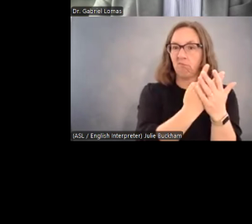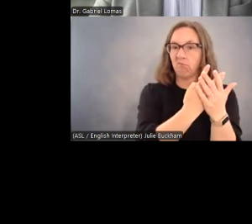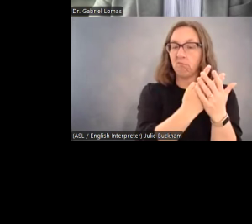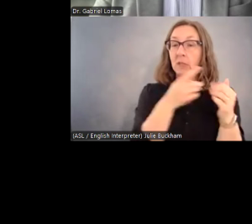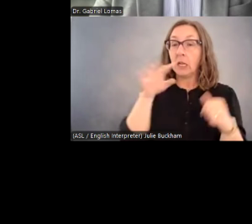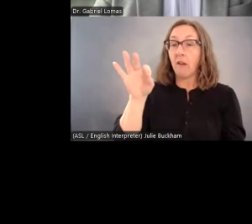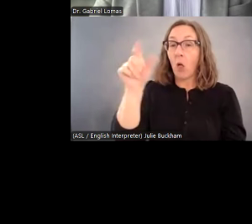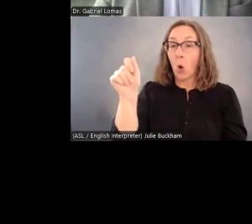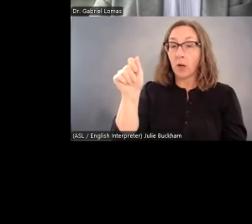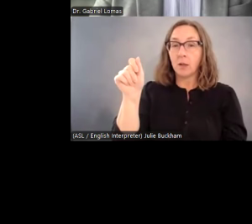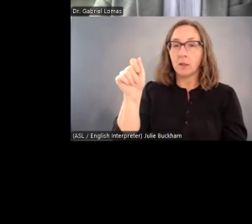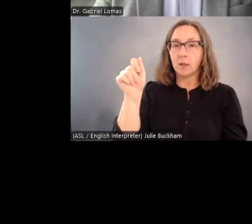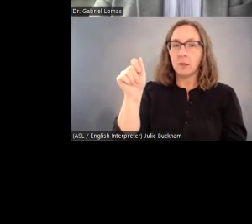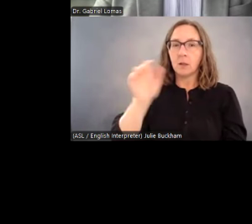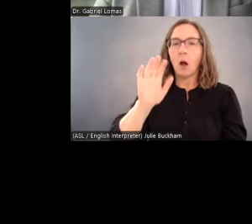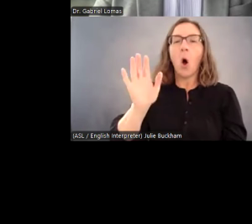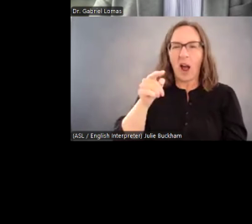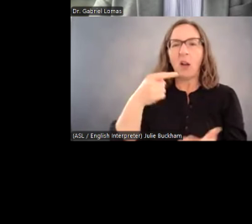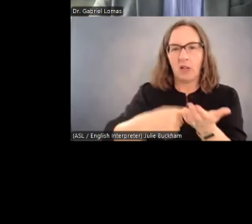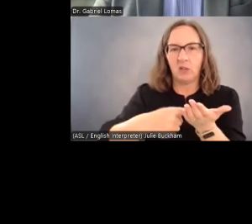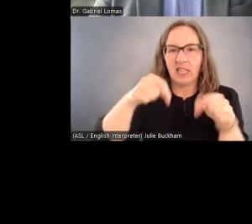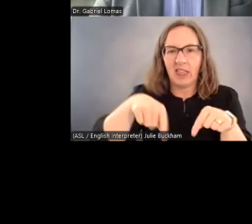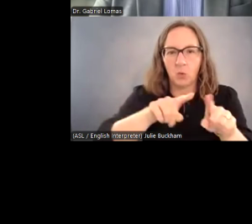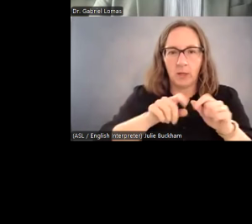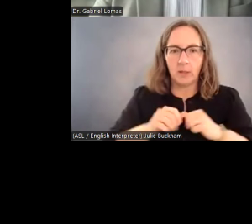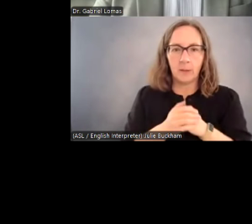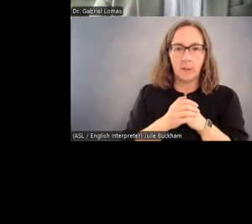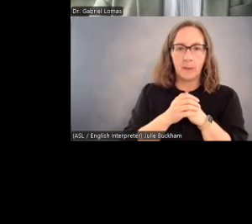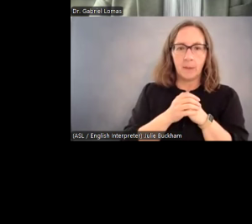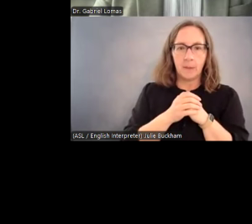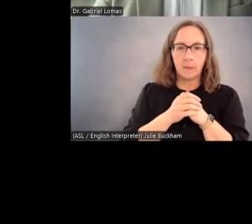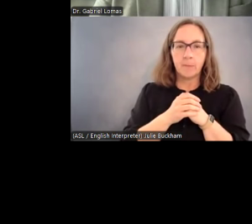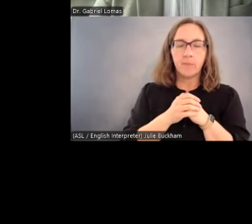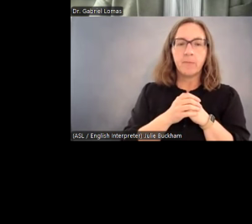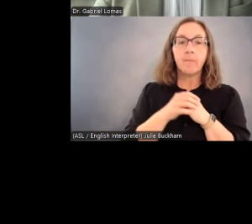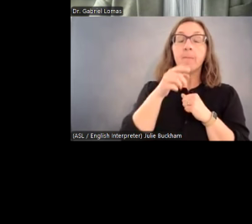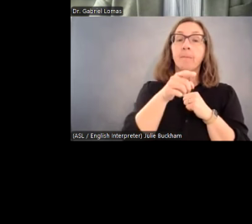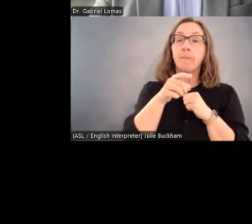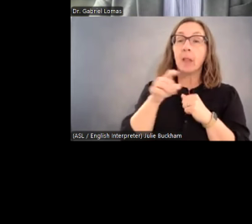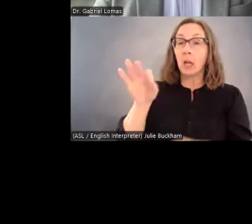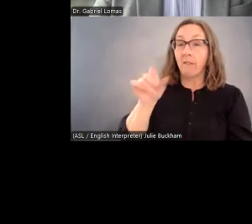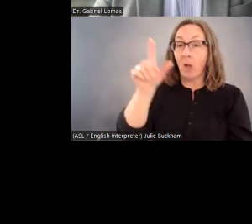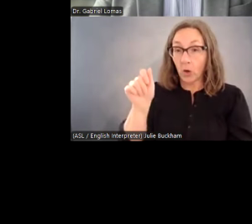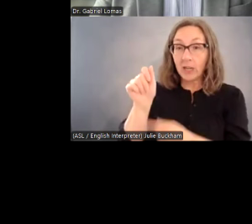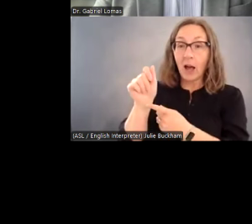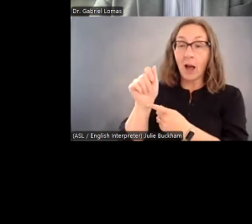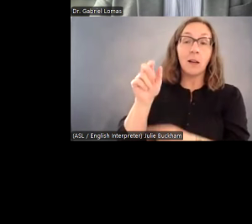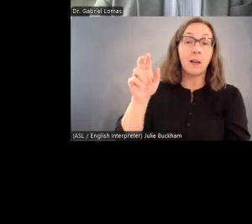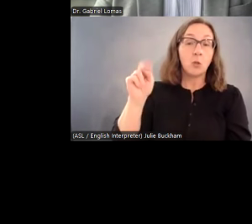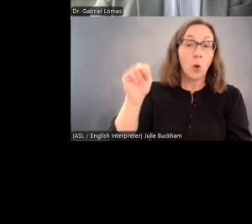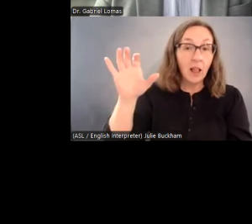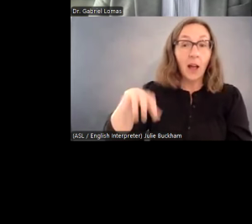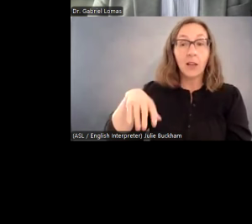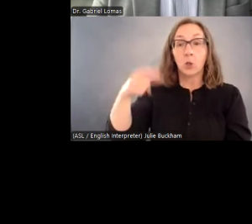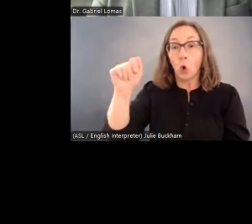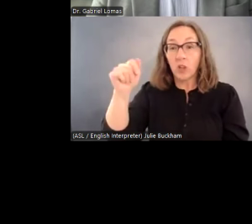Florida, let's go through this one too to litigation. Incarcerated in Florida, North Carolina,